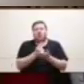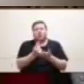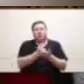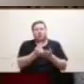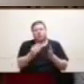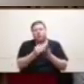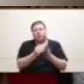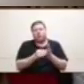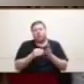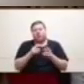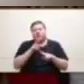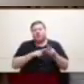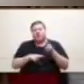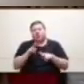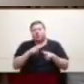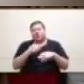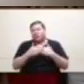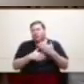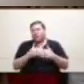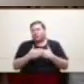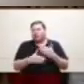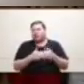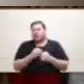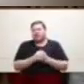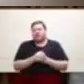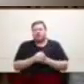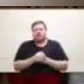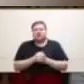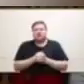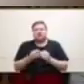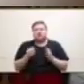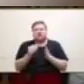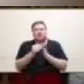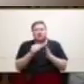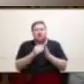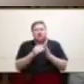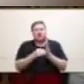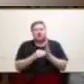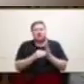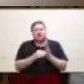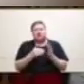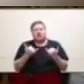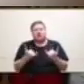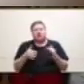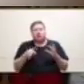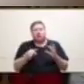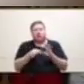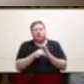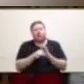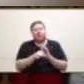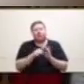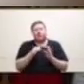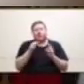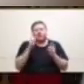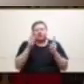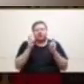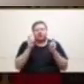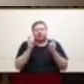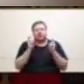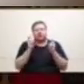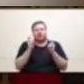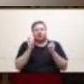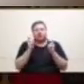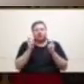monitor progress in terms of the implementation. Now, in relation to issues of